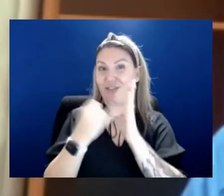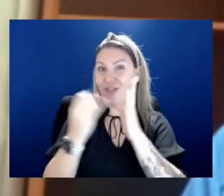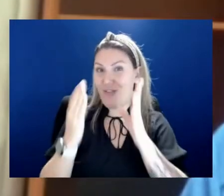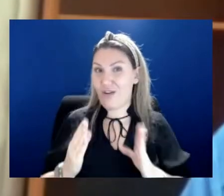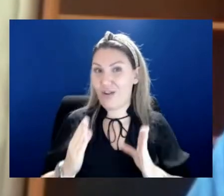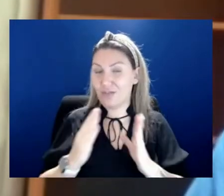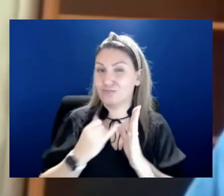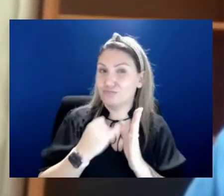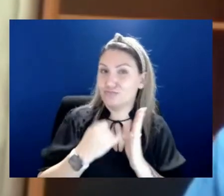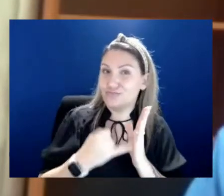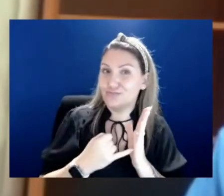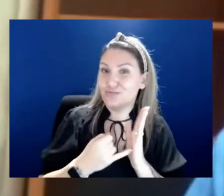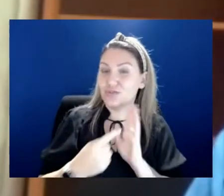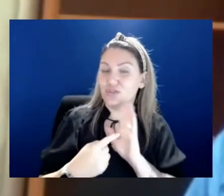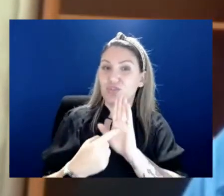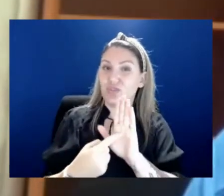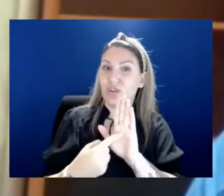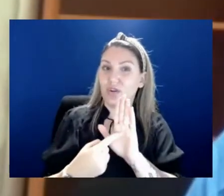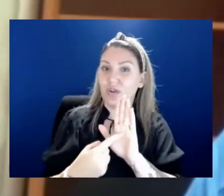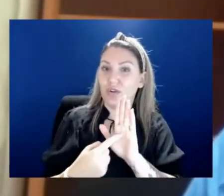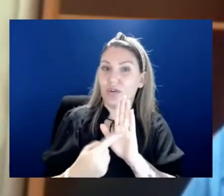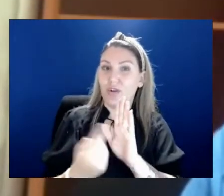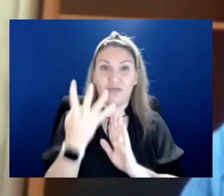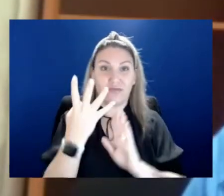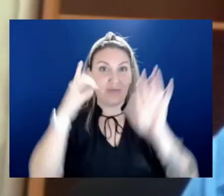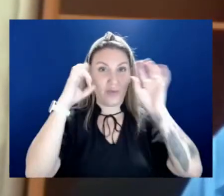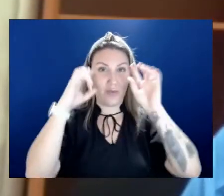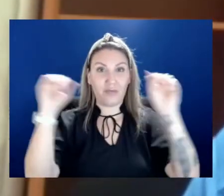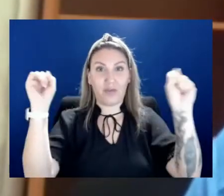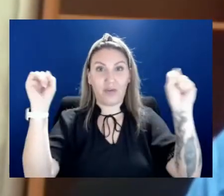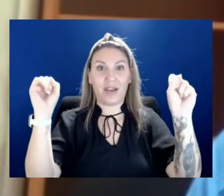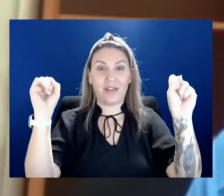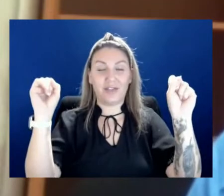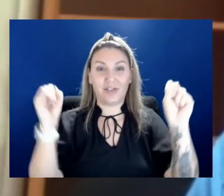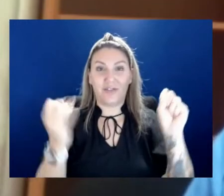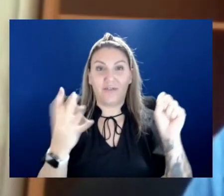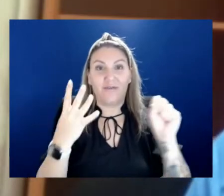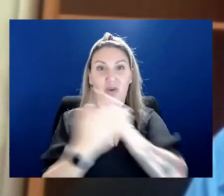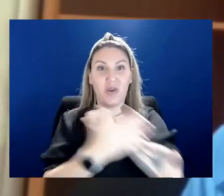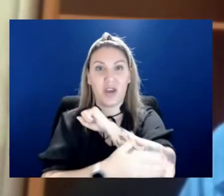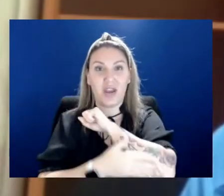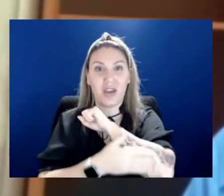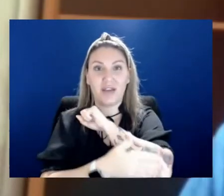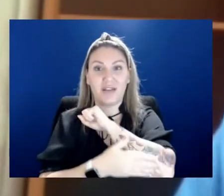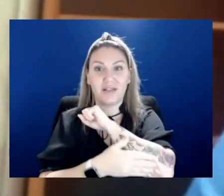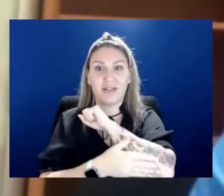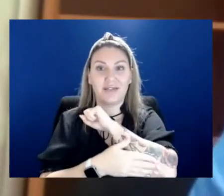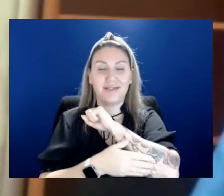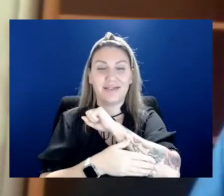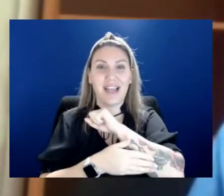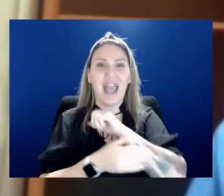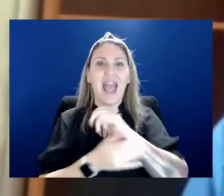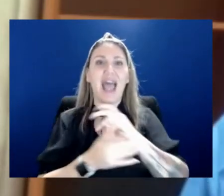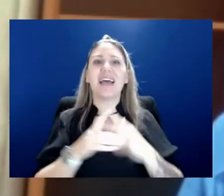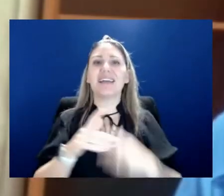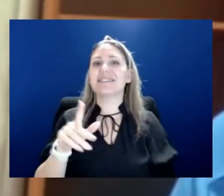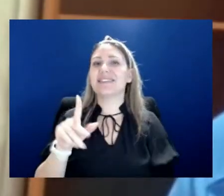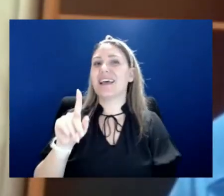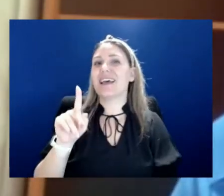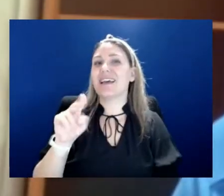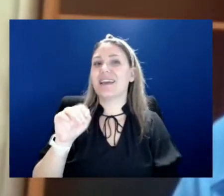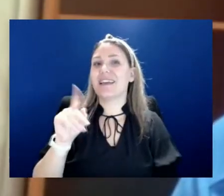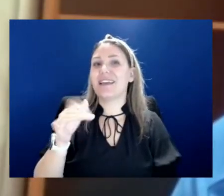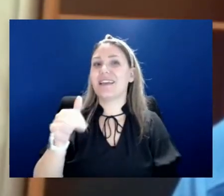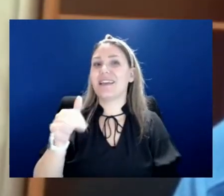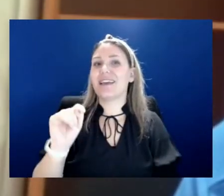showed 4 presidents of 4 countries as knights, with holding a sword like King